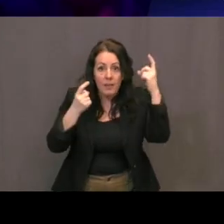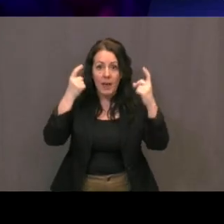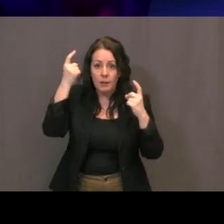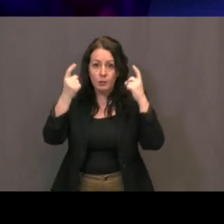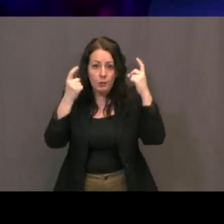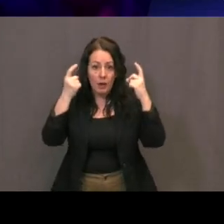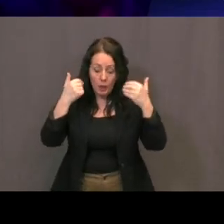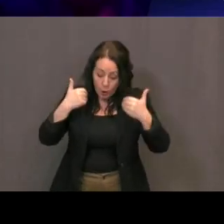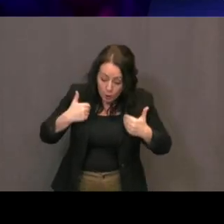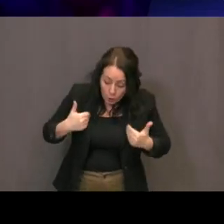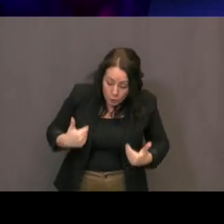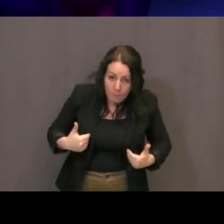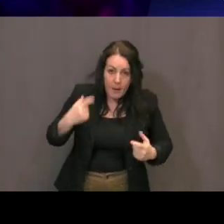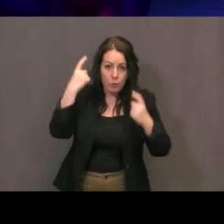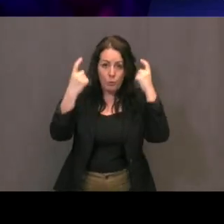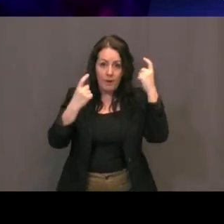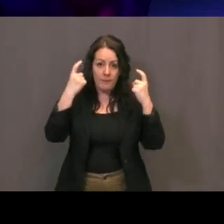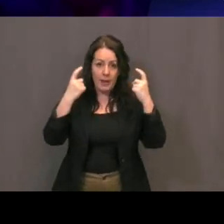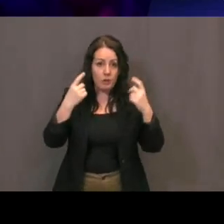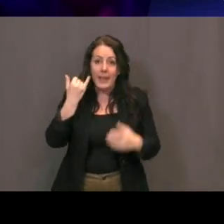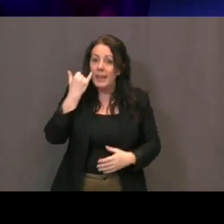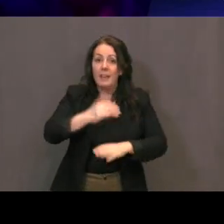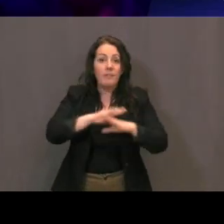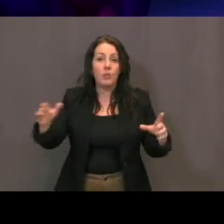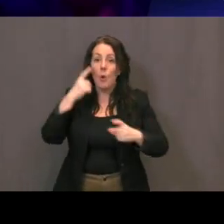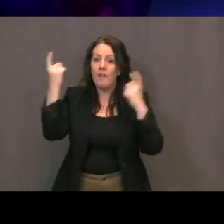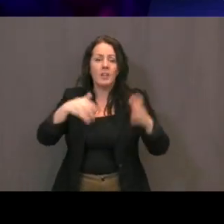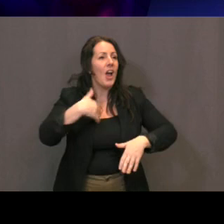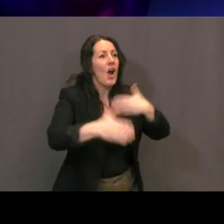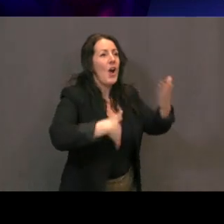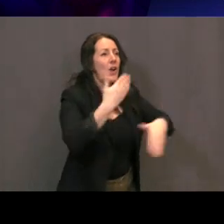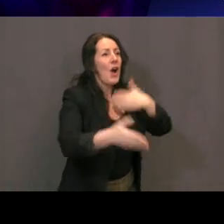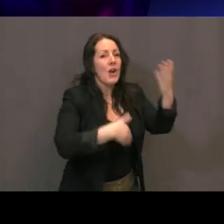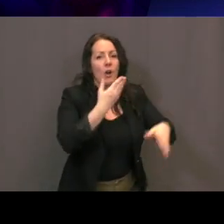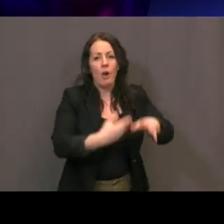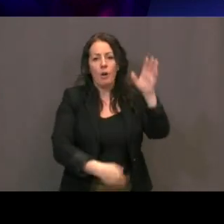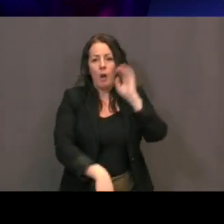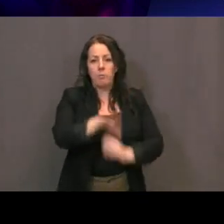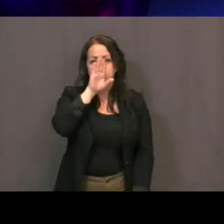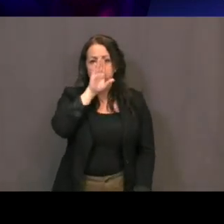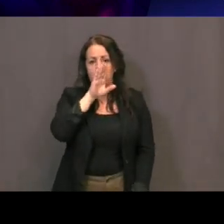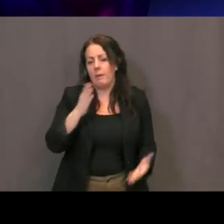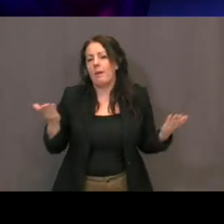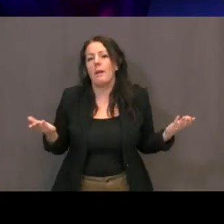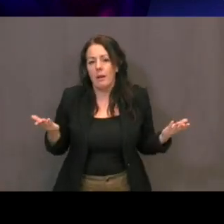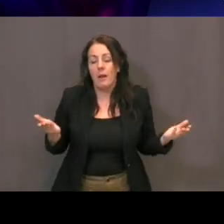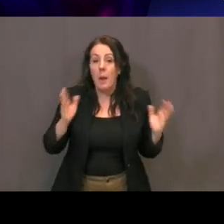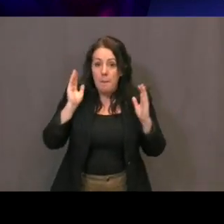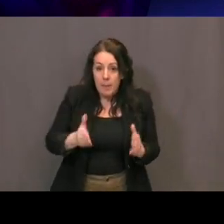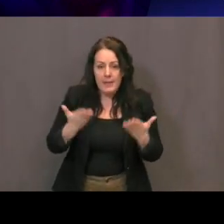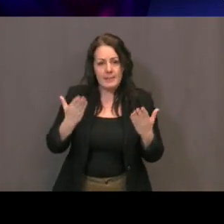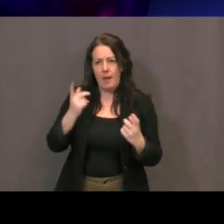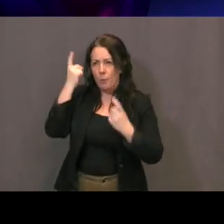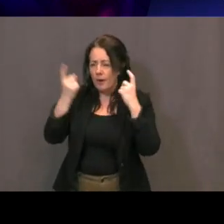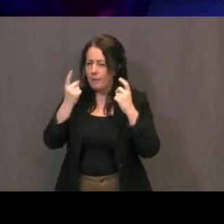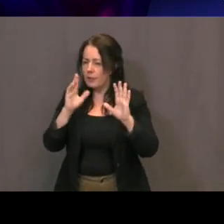take time to make these things right. So we really need to value and prioritize human culture from the early stage of